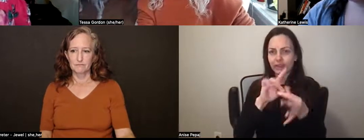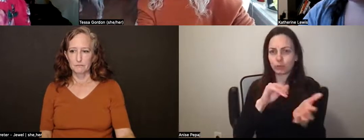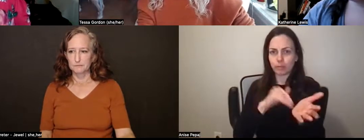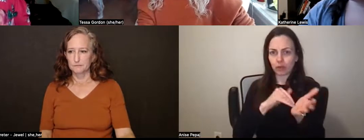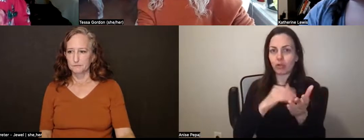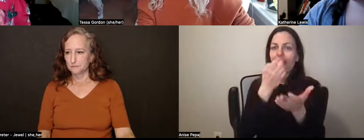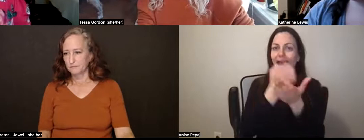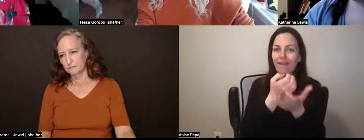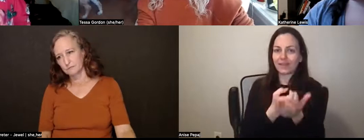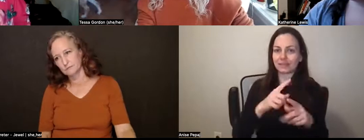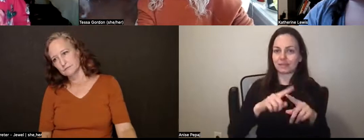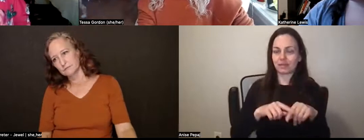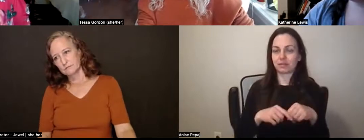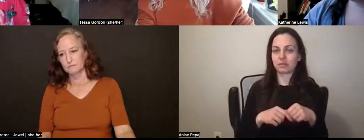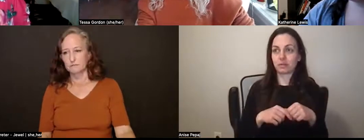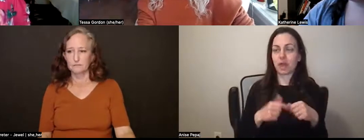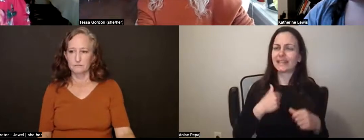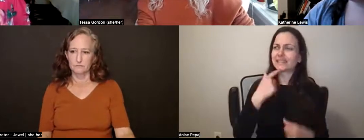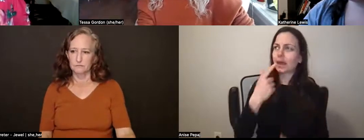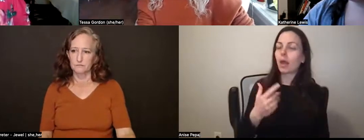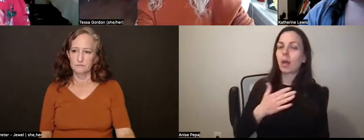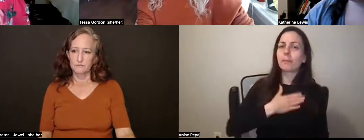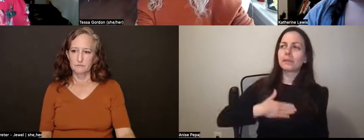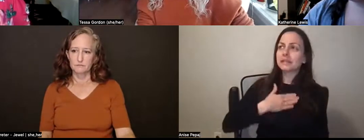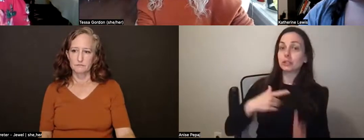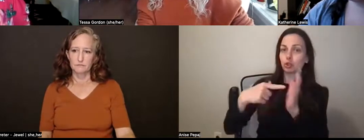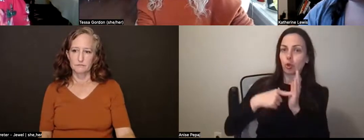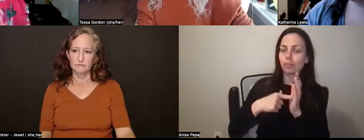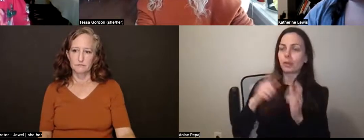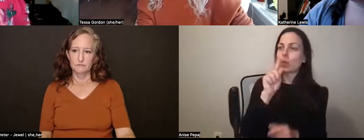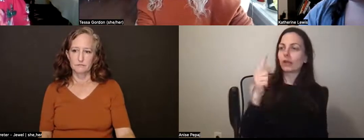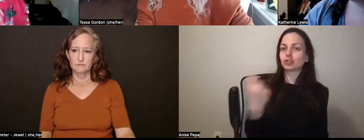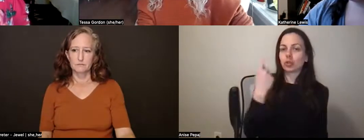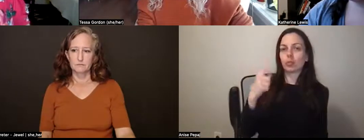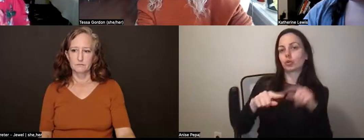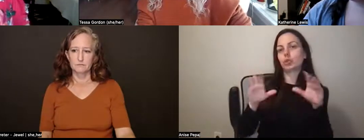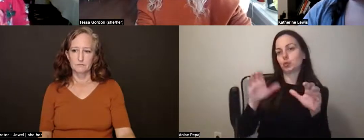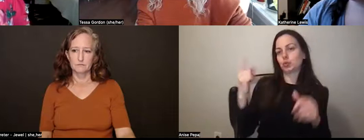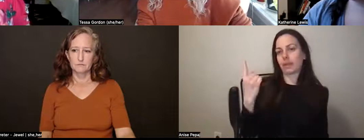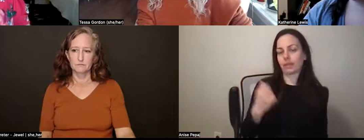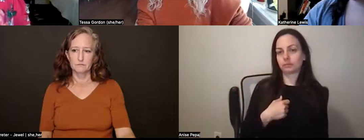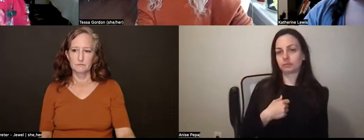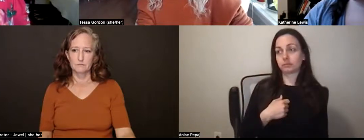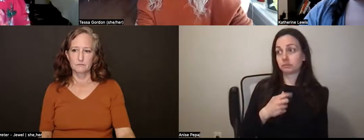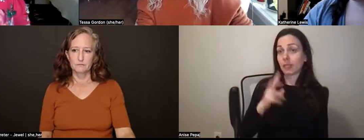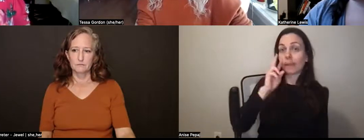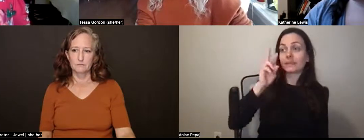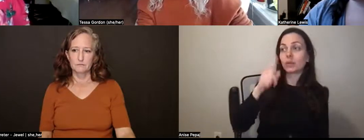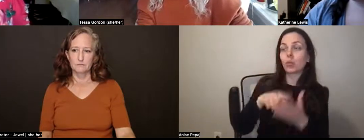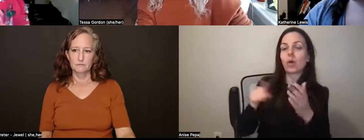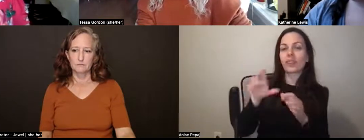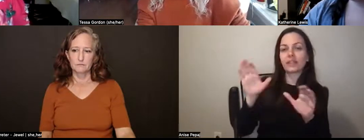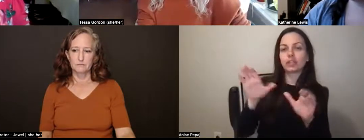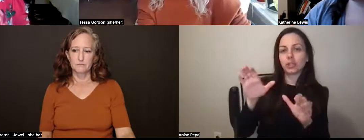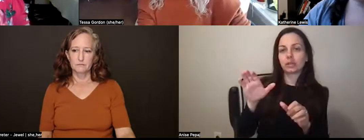I was like, please show me where someone couldn't do something and let me see what they did so that I would